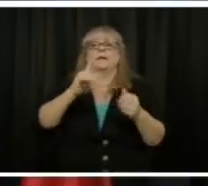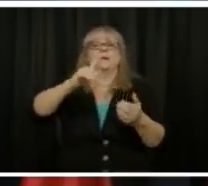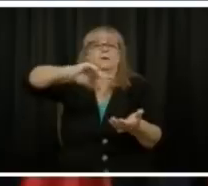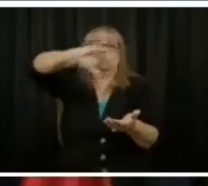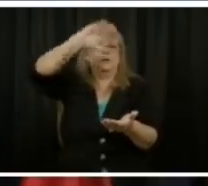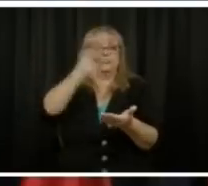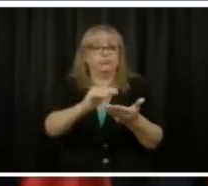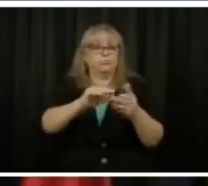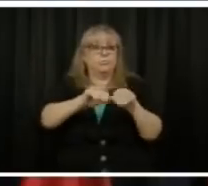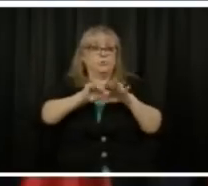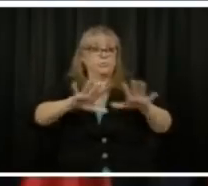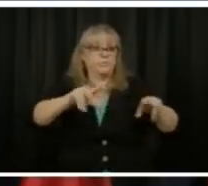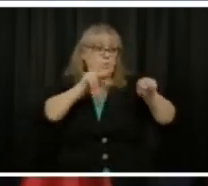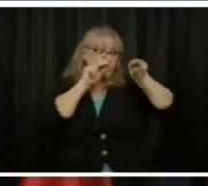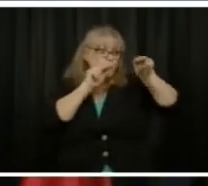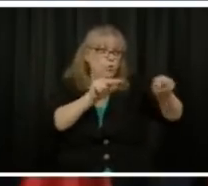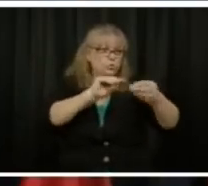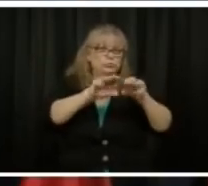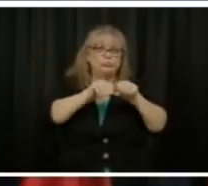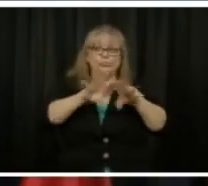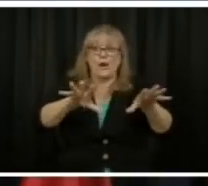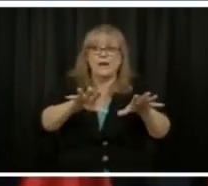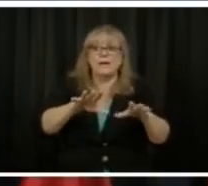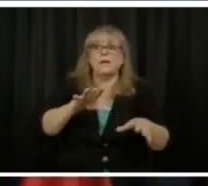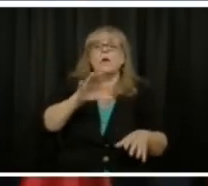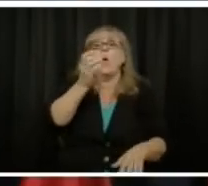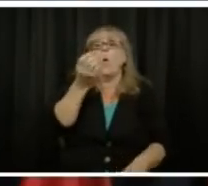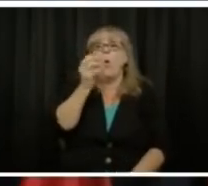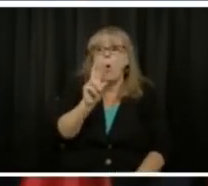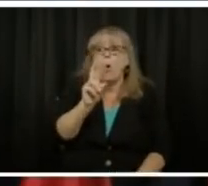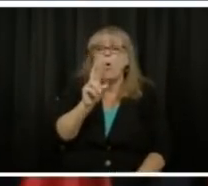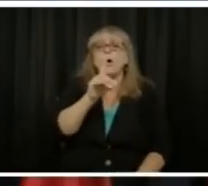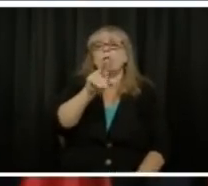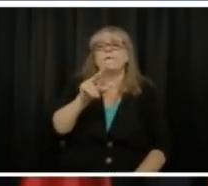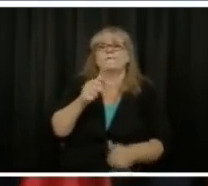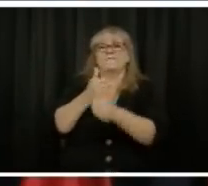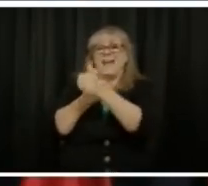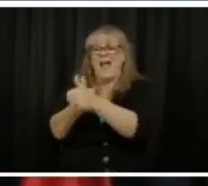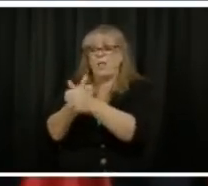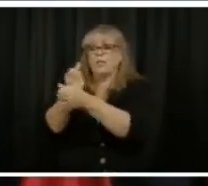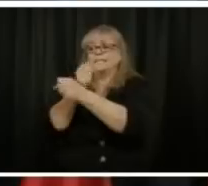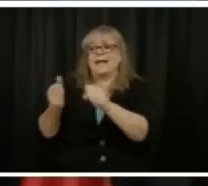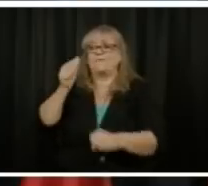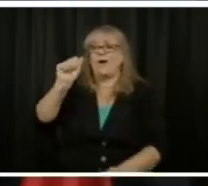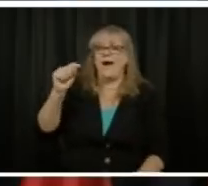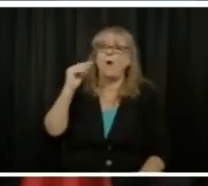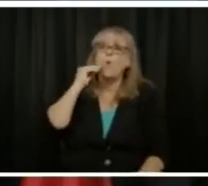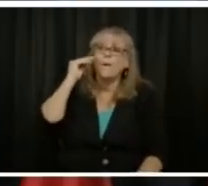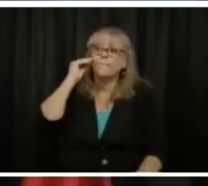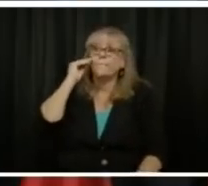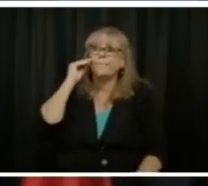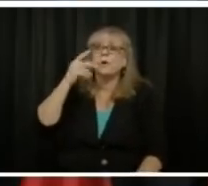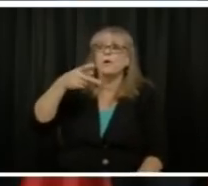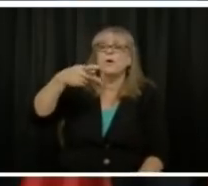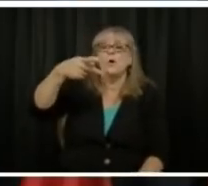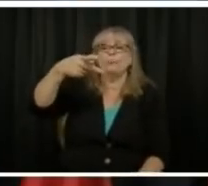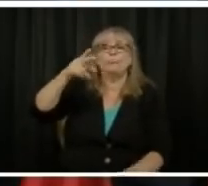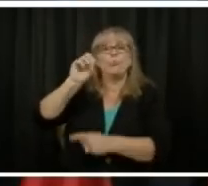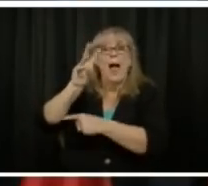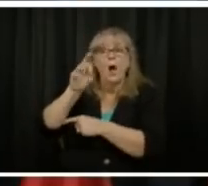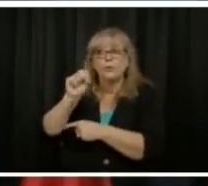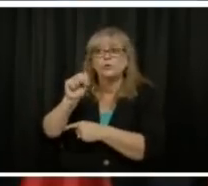mitigation plan or could go back to the safer at home order include Prowers, Mineral, Grand,